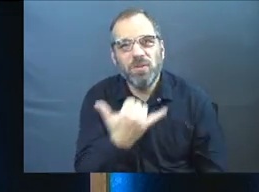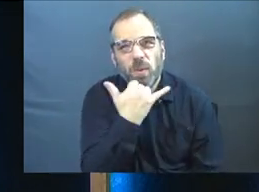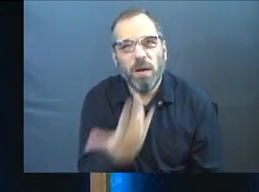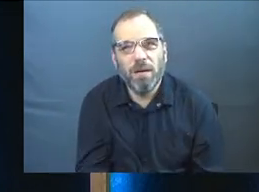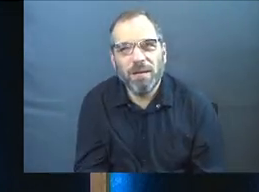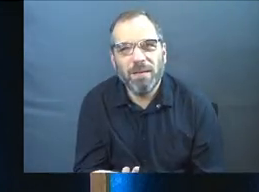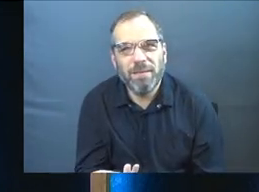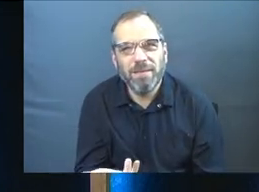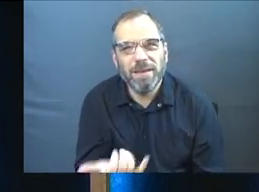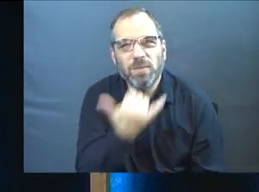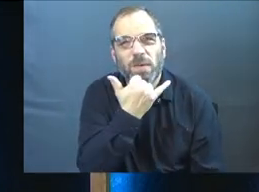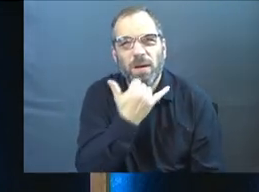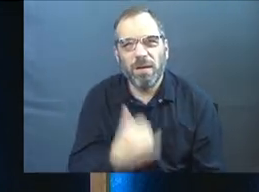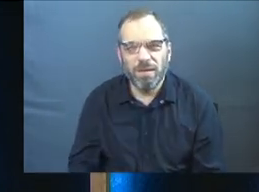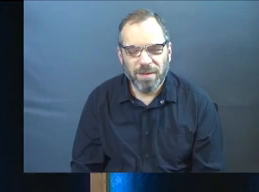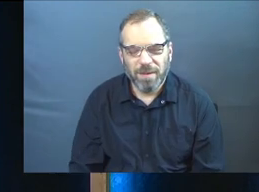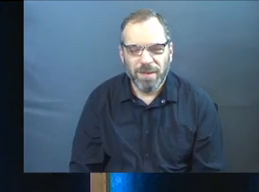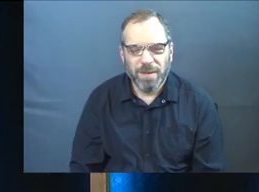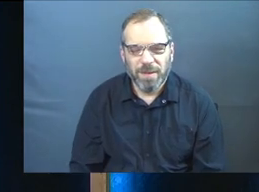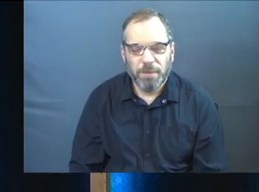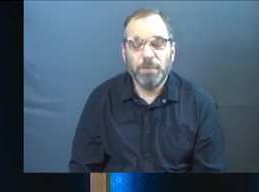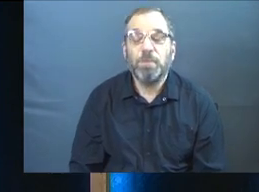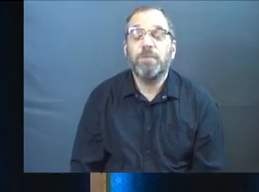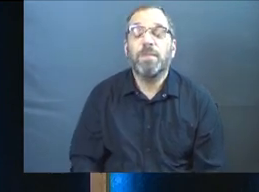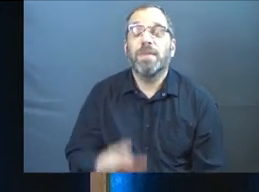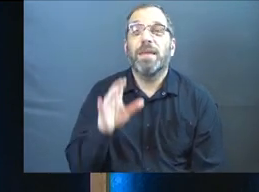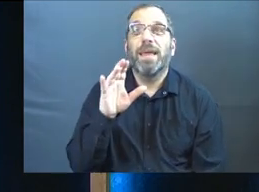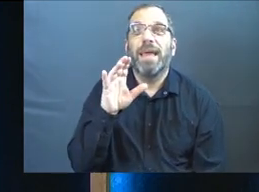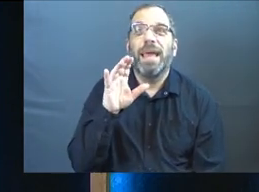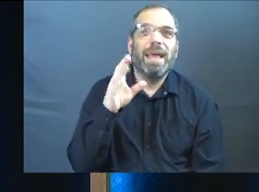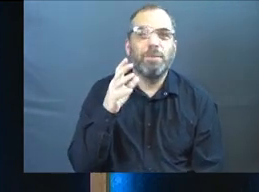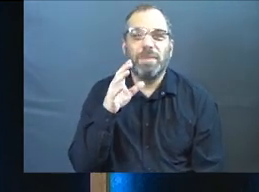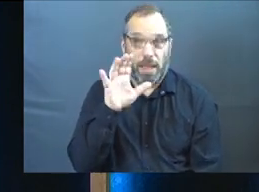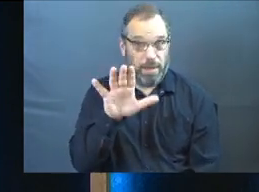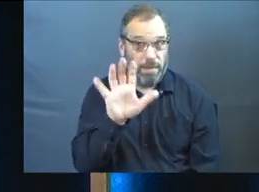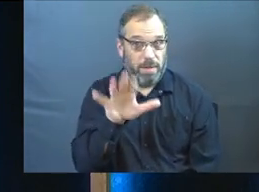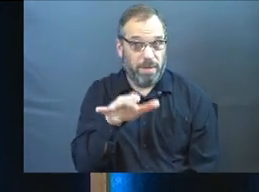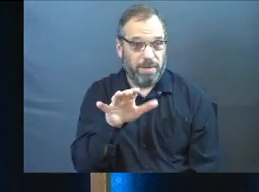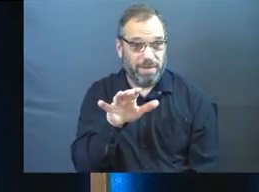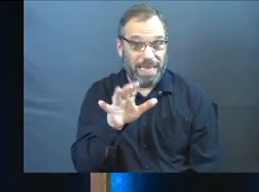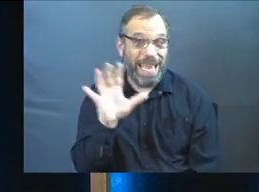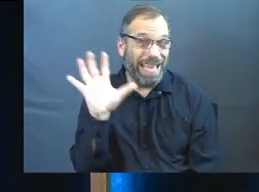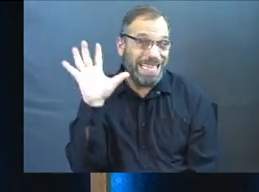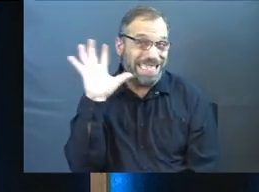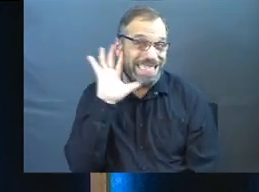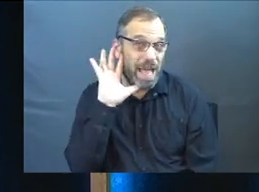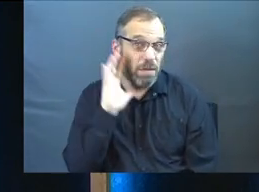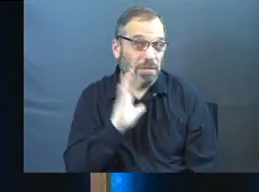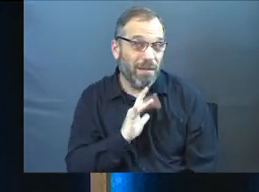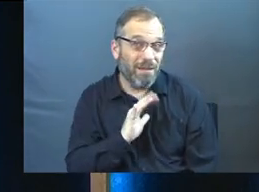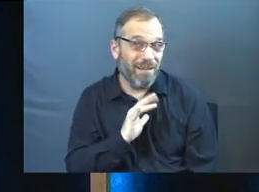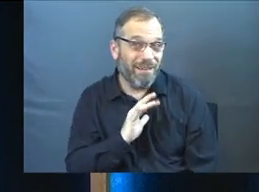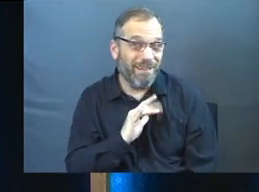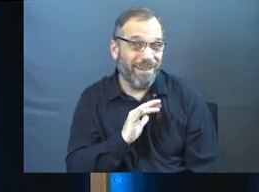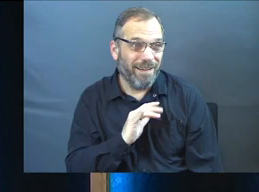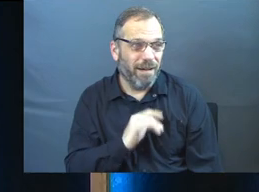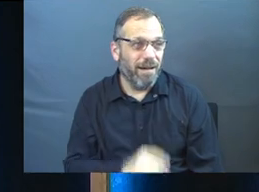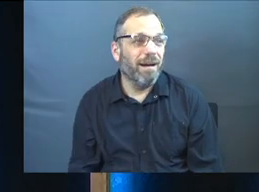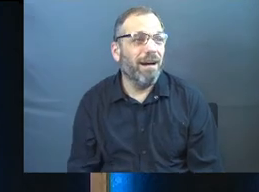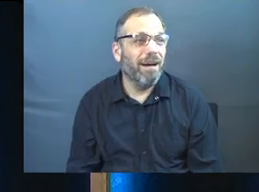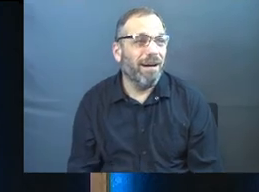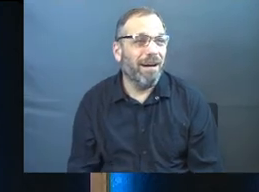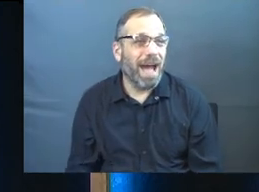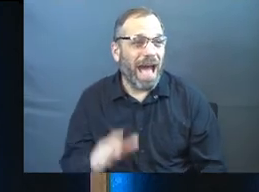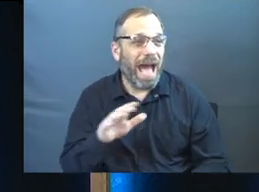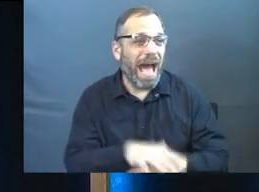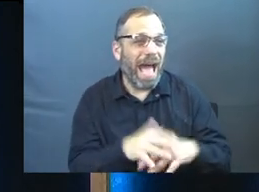wrong. It's wrong. And here's the thing. It sounds so great. It sounds like, wow, I'm just the